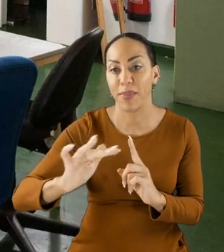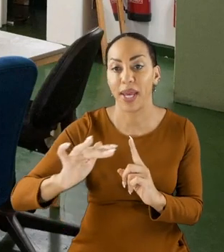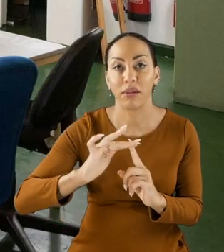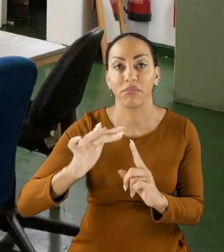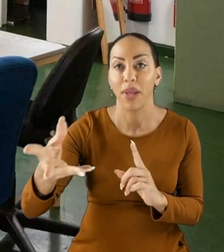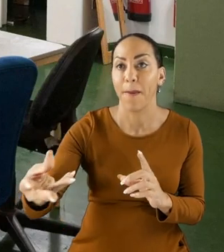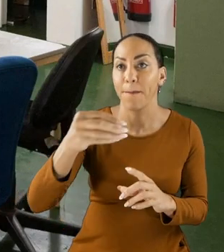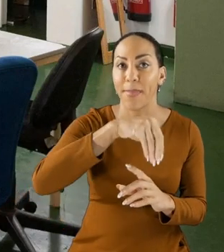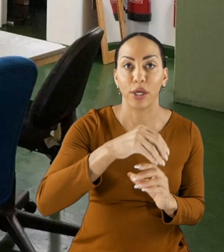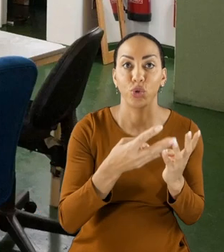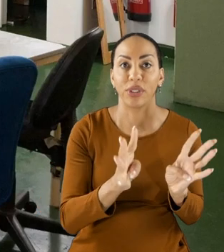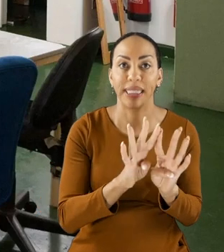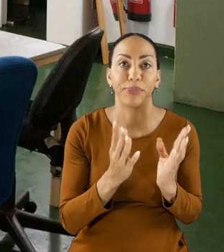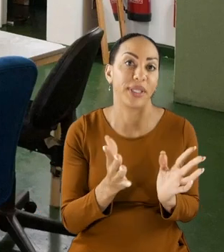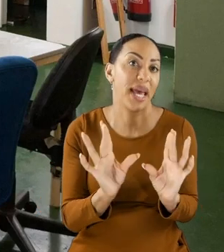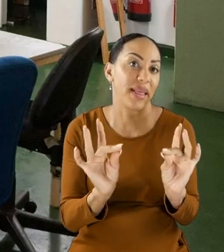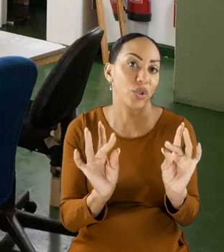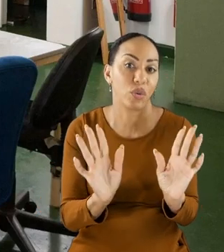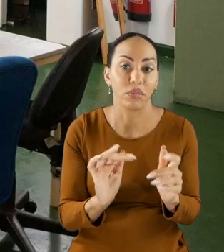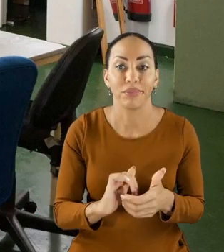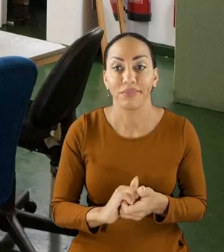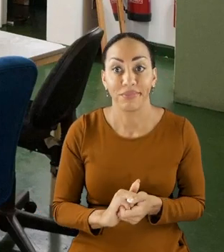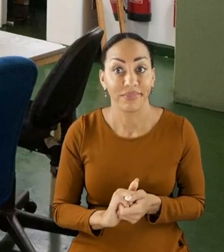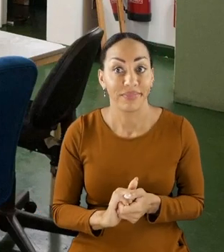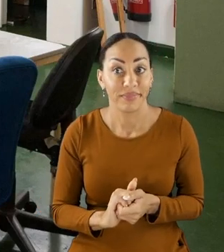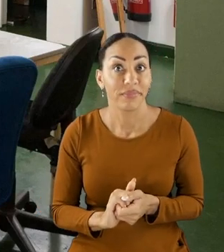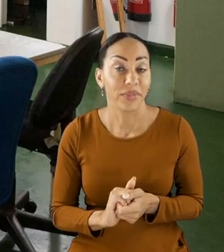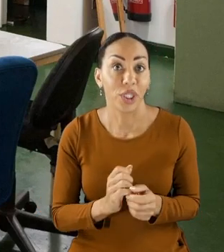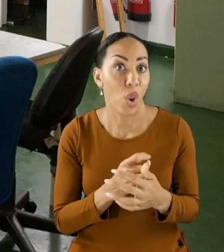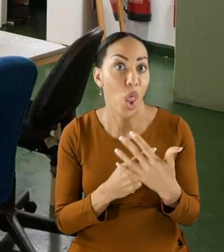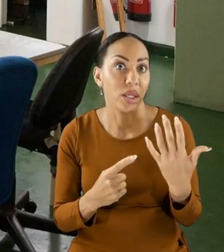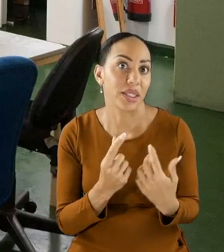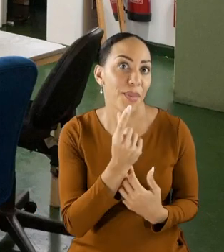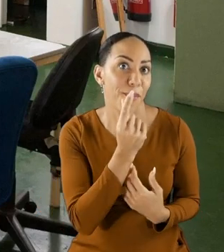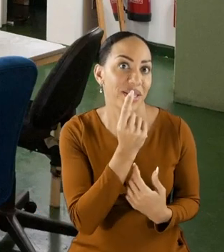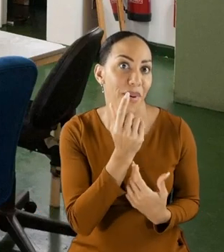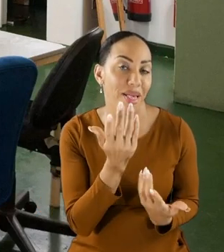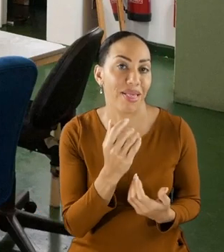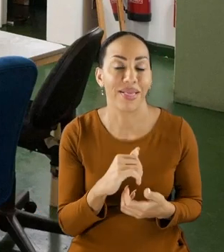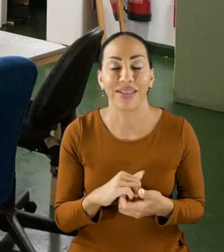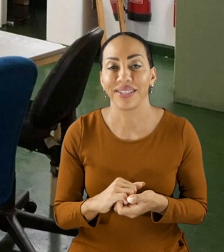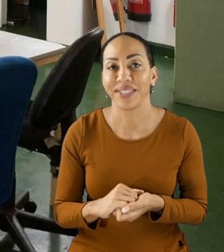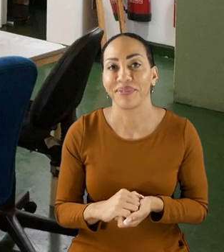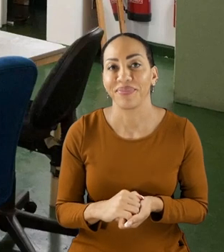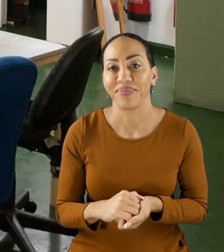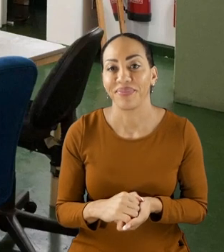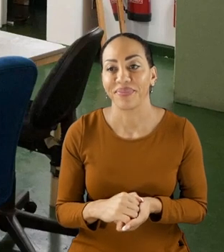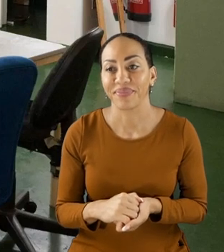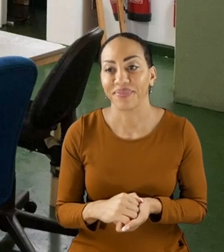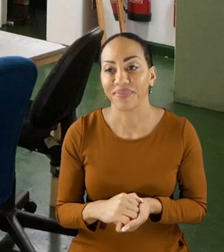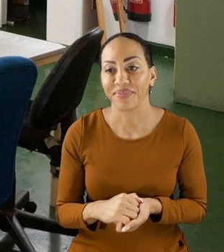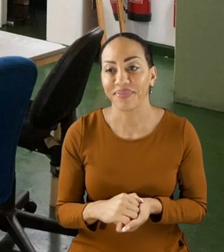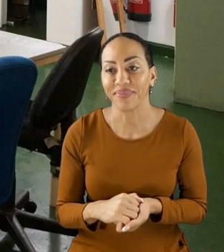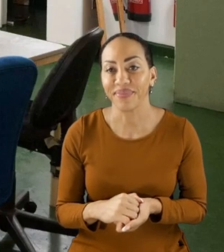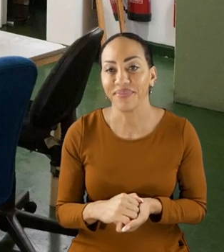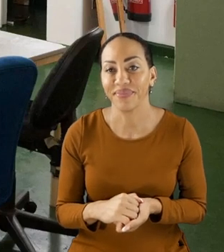We're just currently just streaming it back into Teams today. So that's all possible.